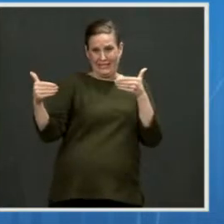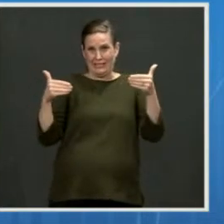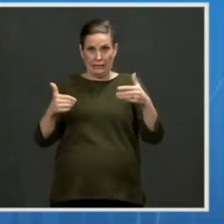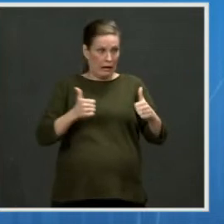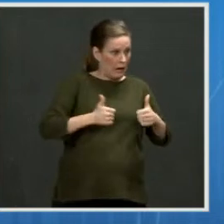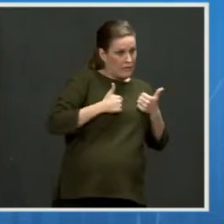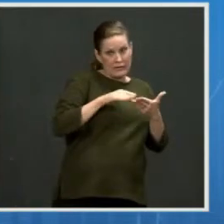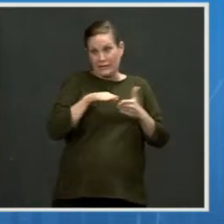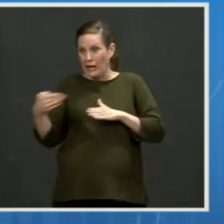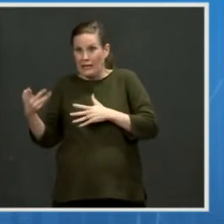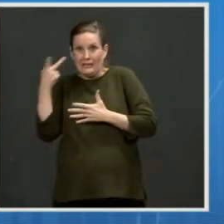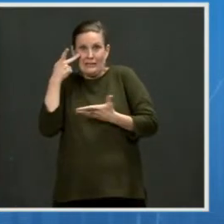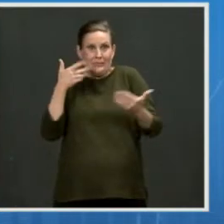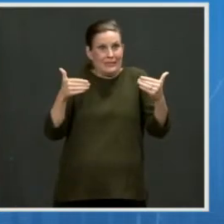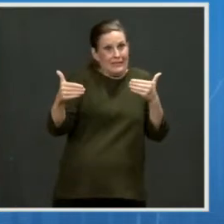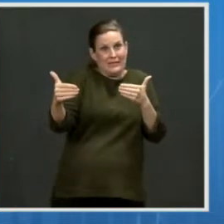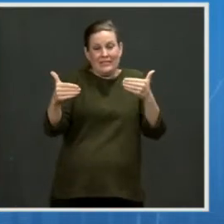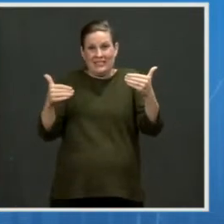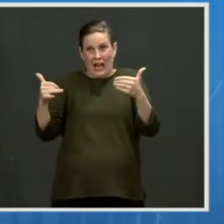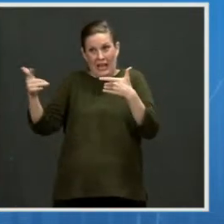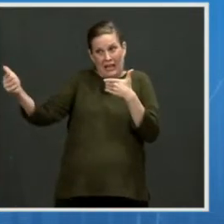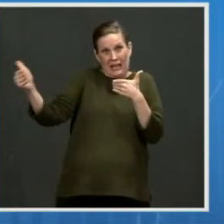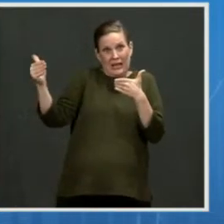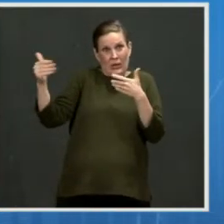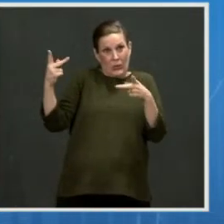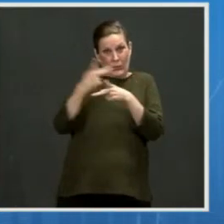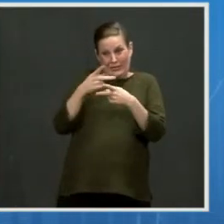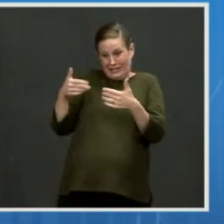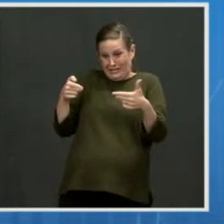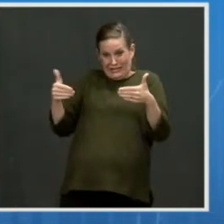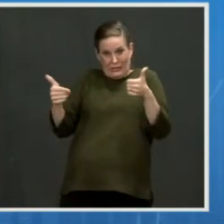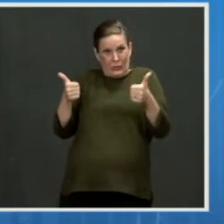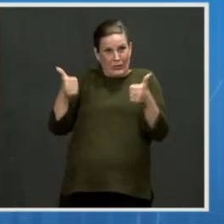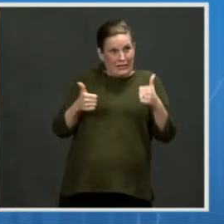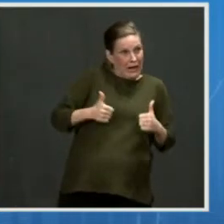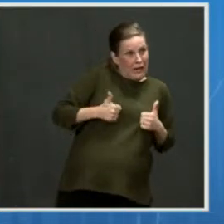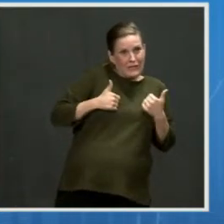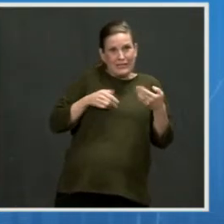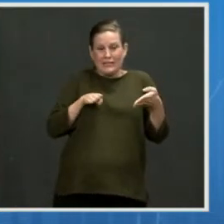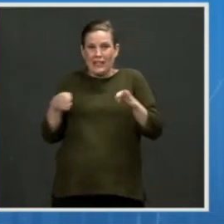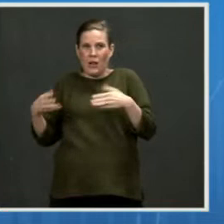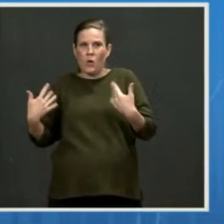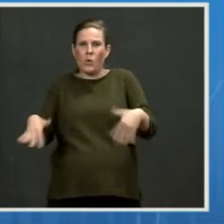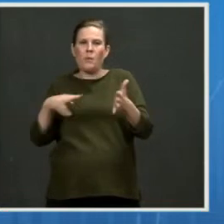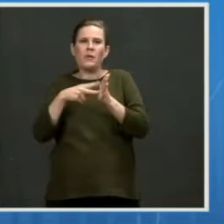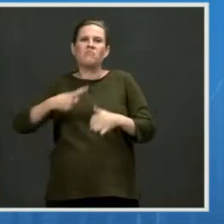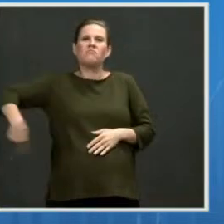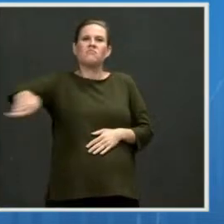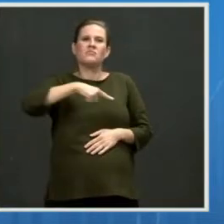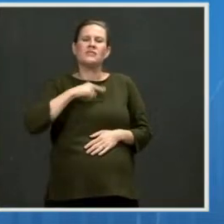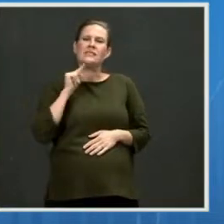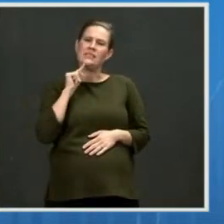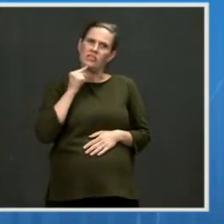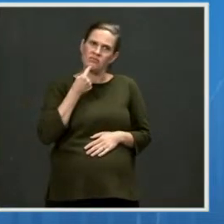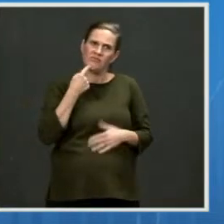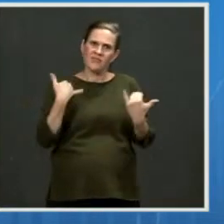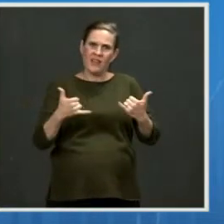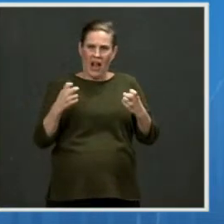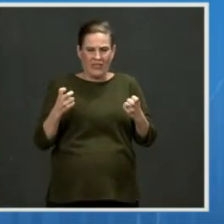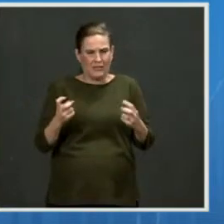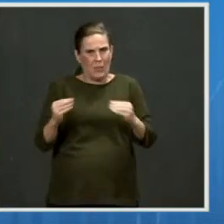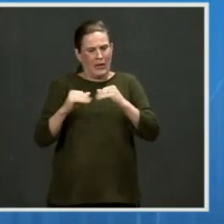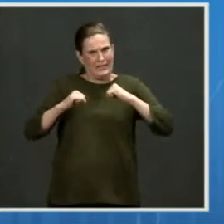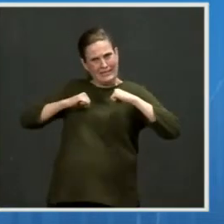threat. And faced with an accelerating threat, this administration is accelerating our response even further. The